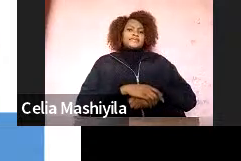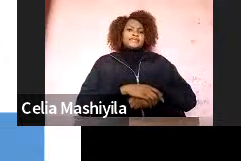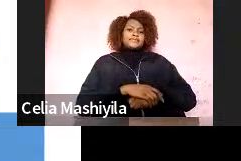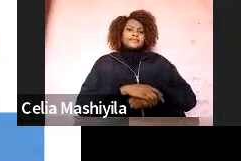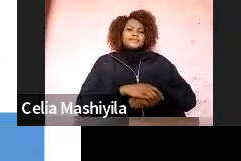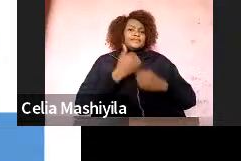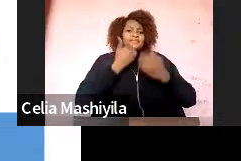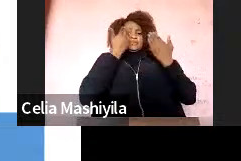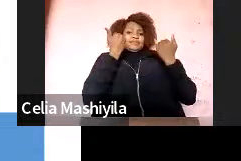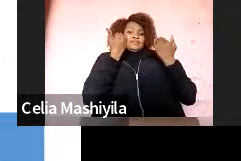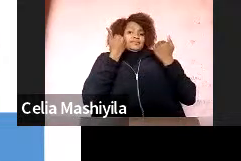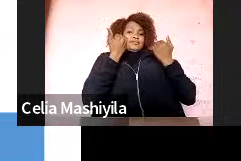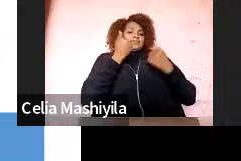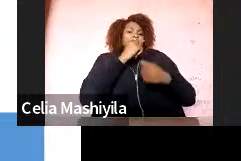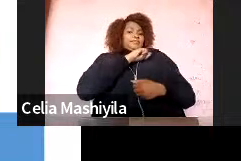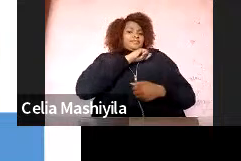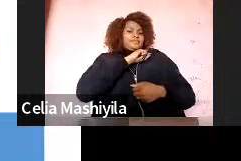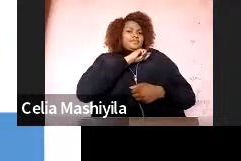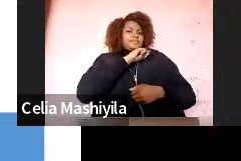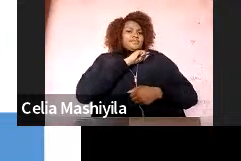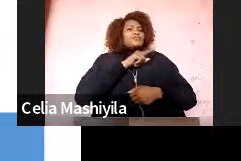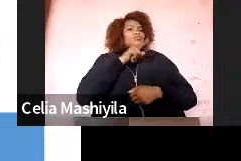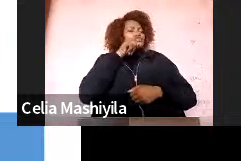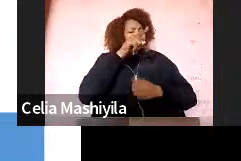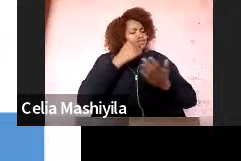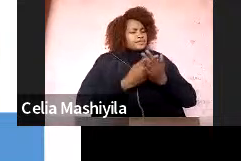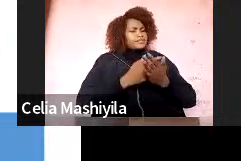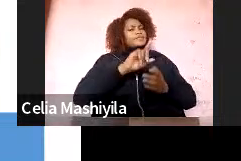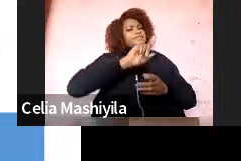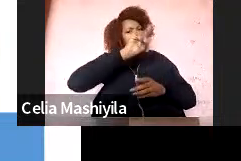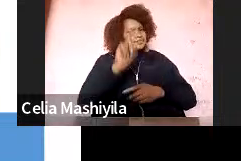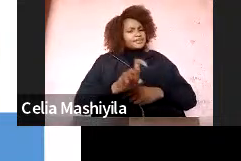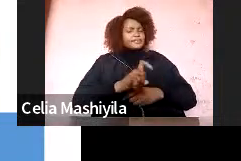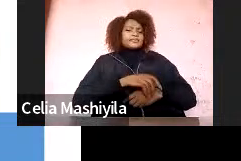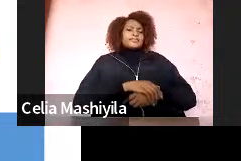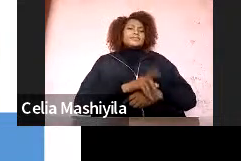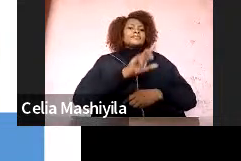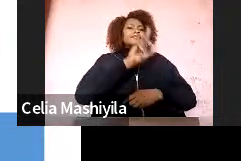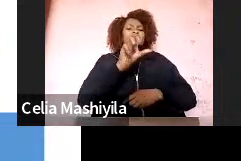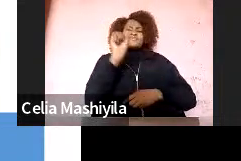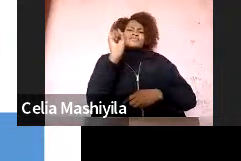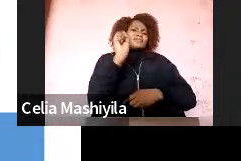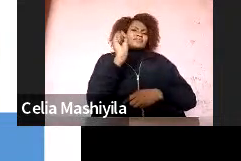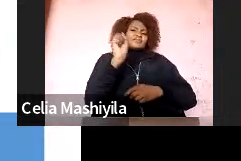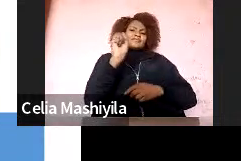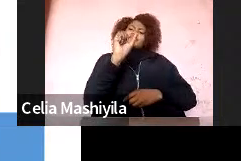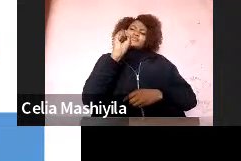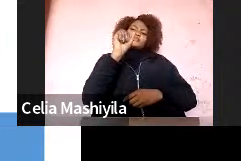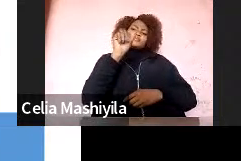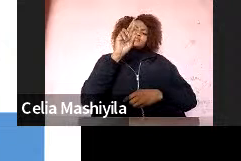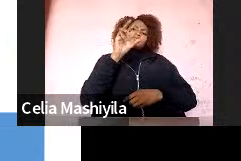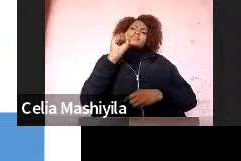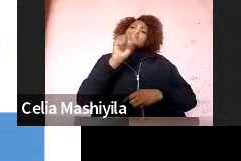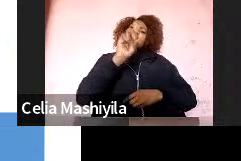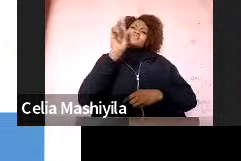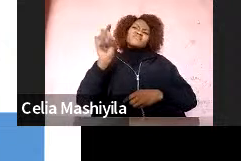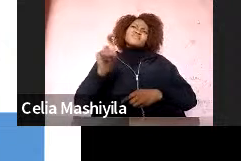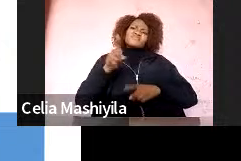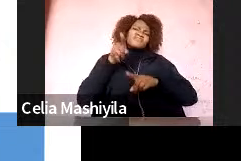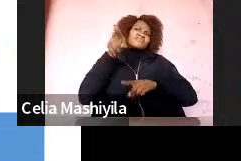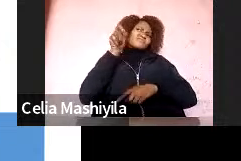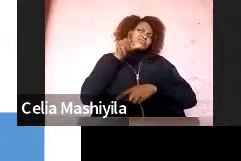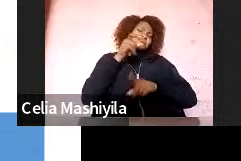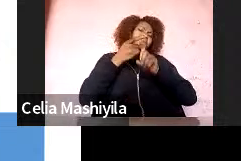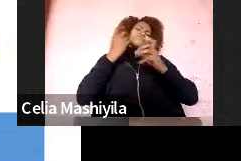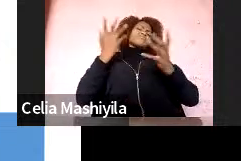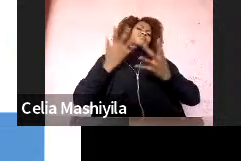why. You have the reasons to ask. You have the right to say, SARS, where is this coming from? What are the reasons